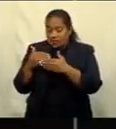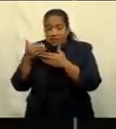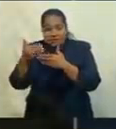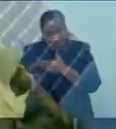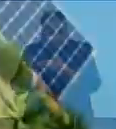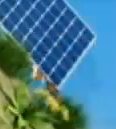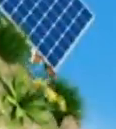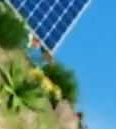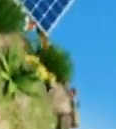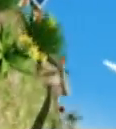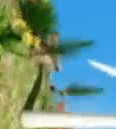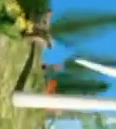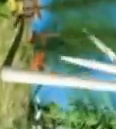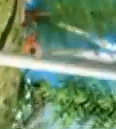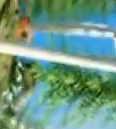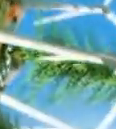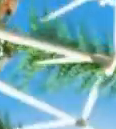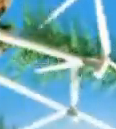55.